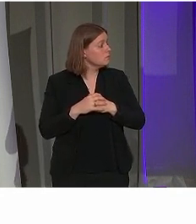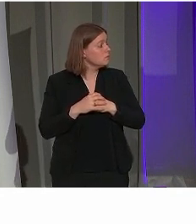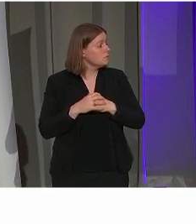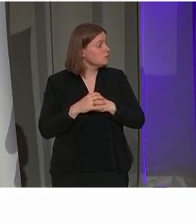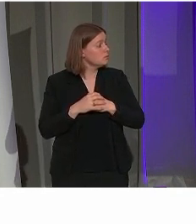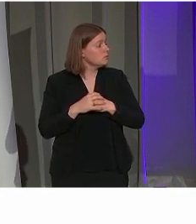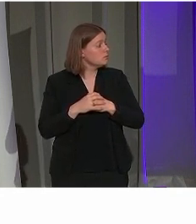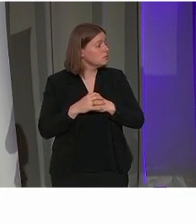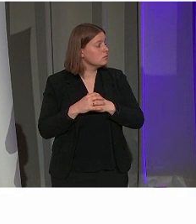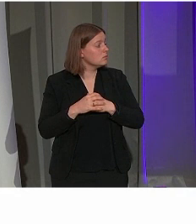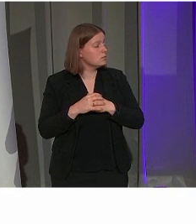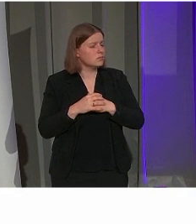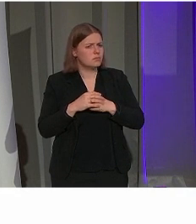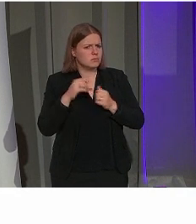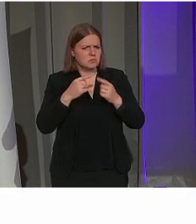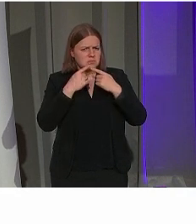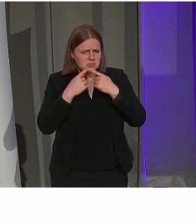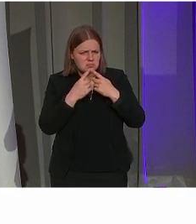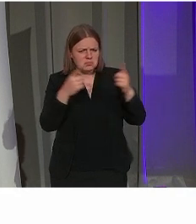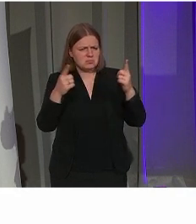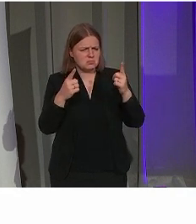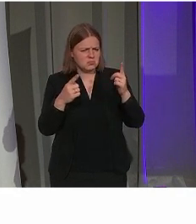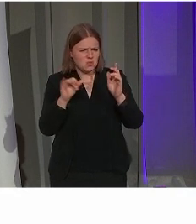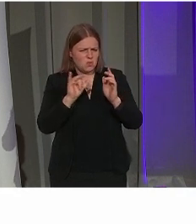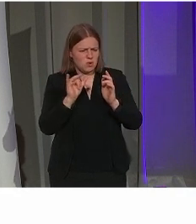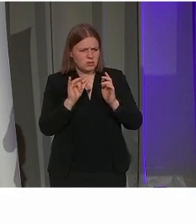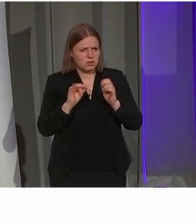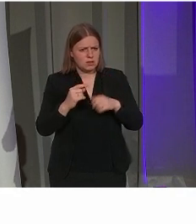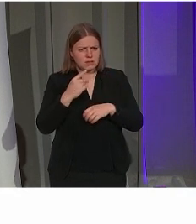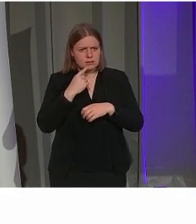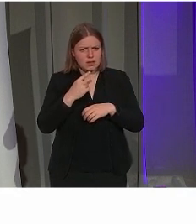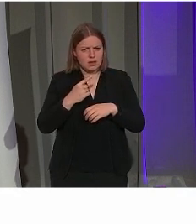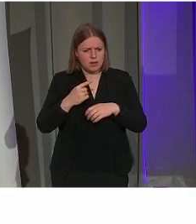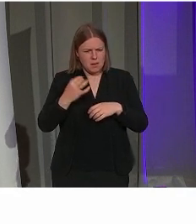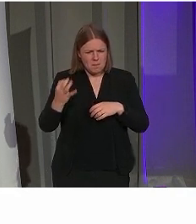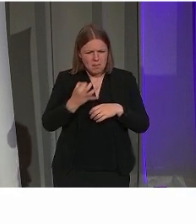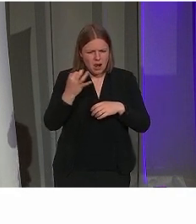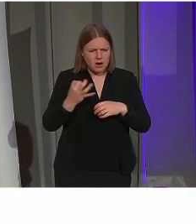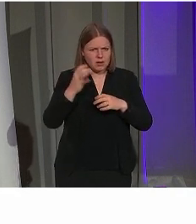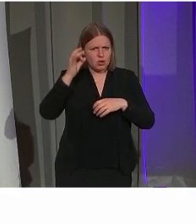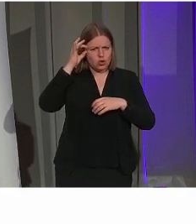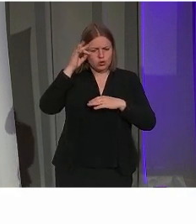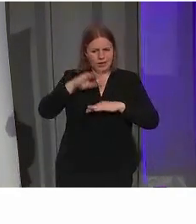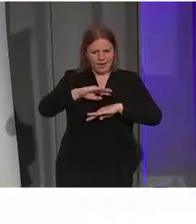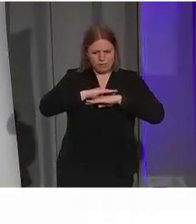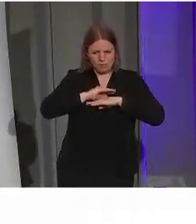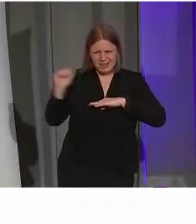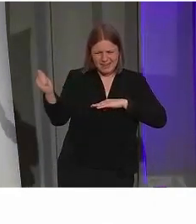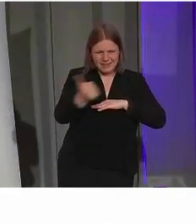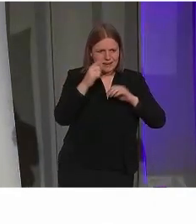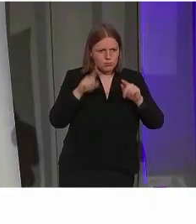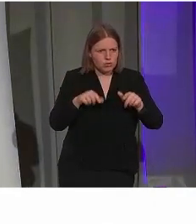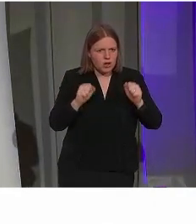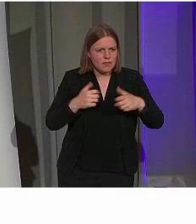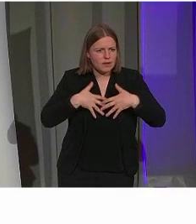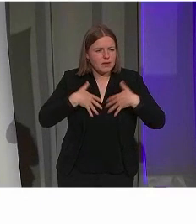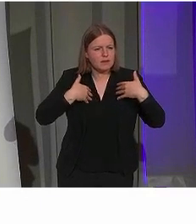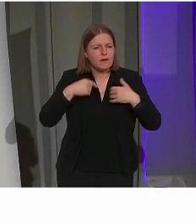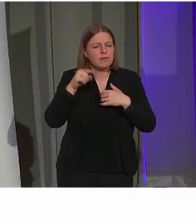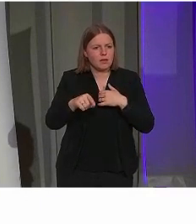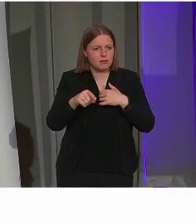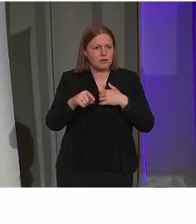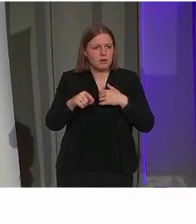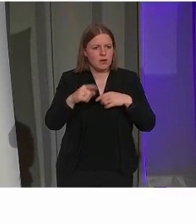Heritage. And it states that ICOMOS supports the right to enjoy and partake of cultural heritage and reiterates its commitment